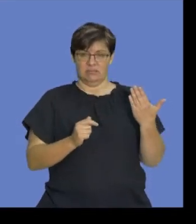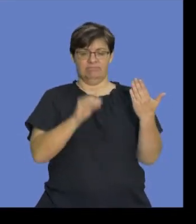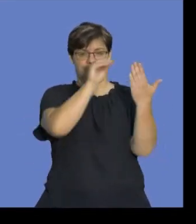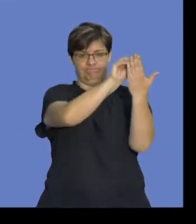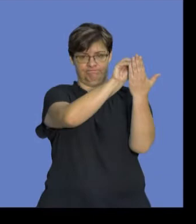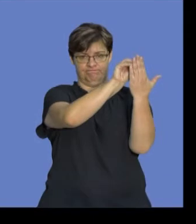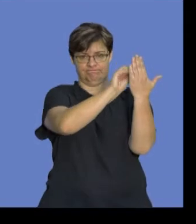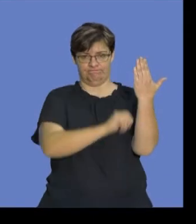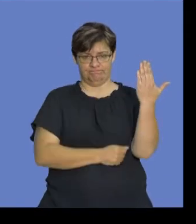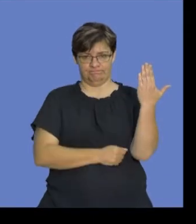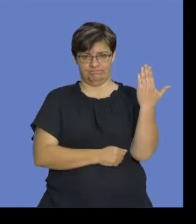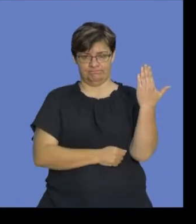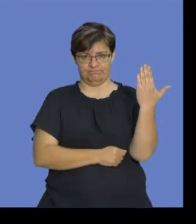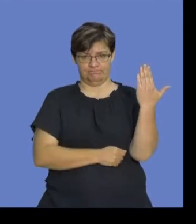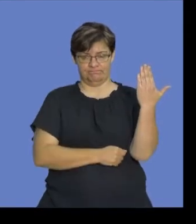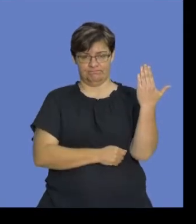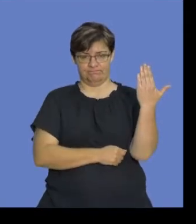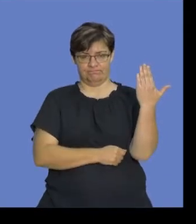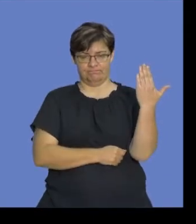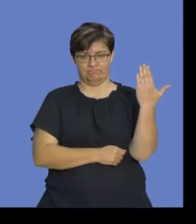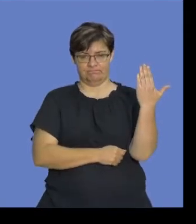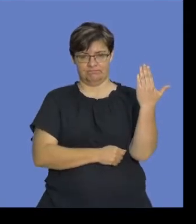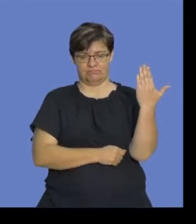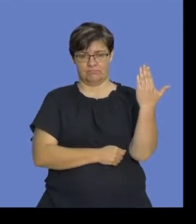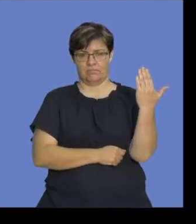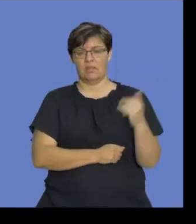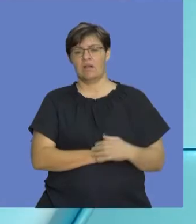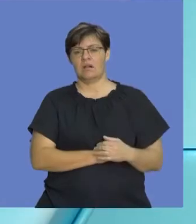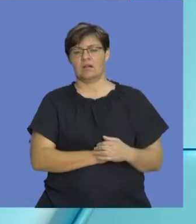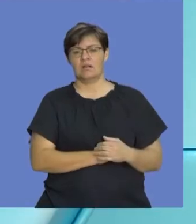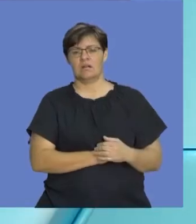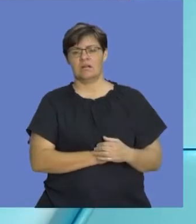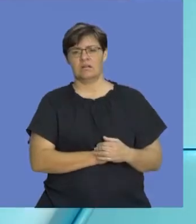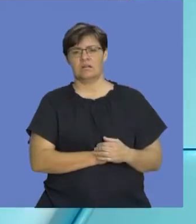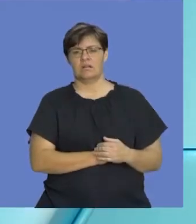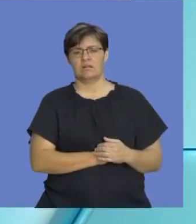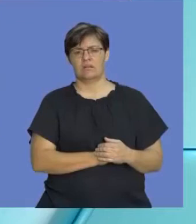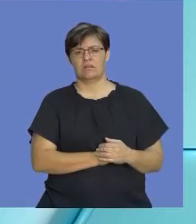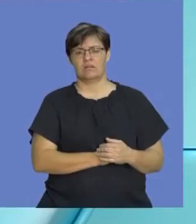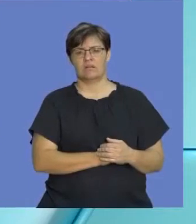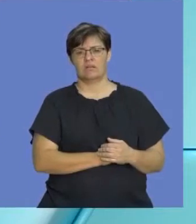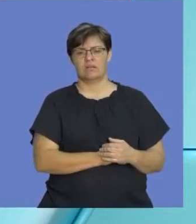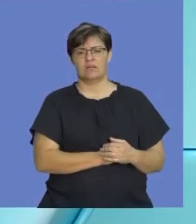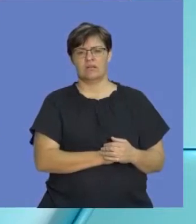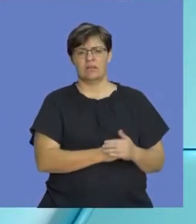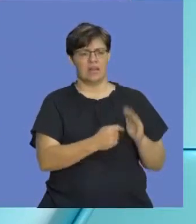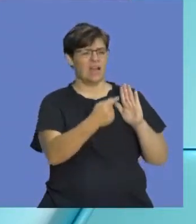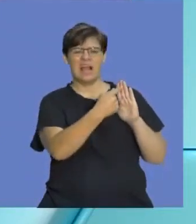entry. Okay, what needs to happen with that salaries transaction?